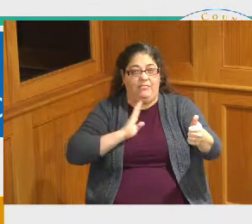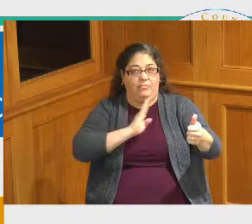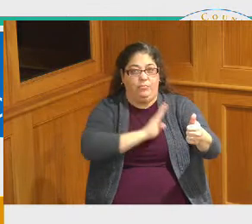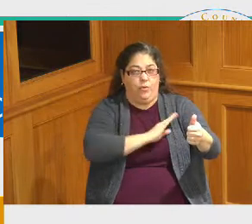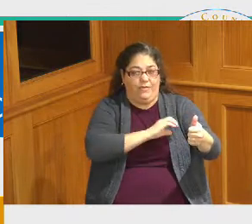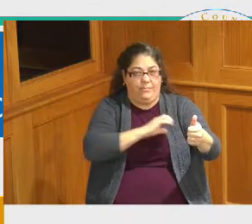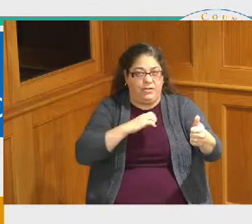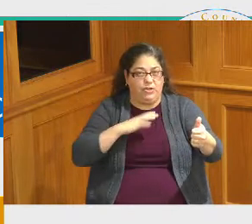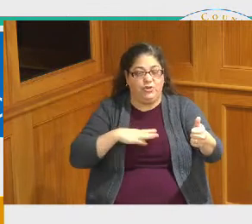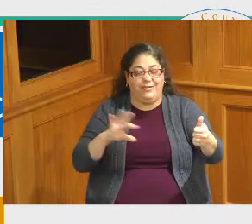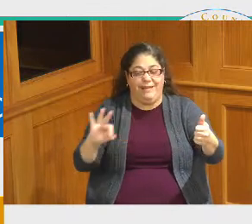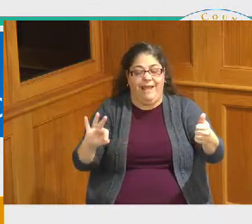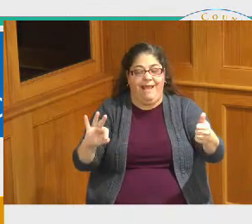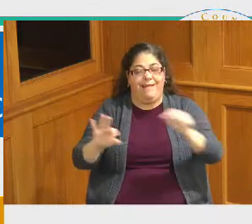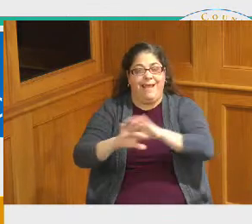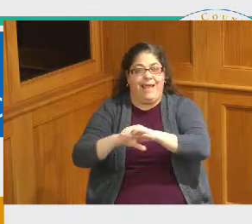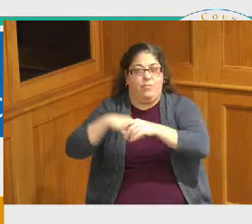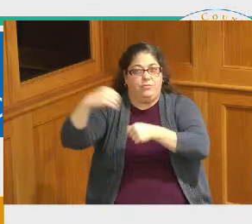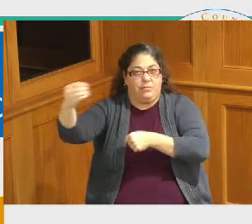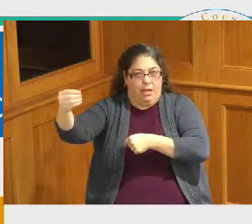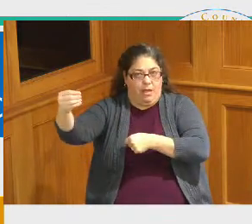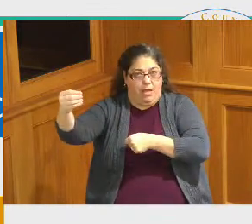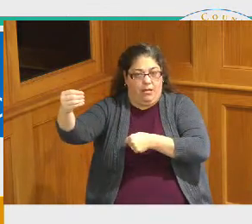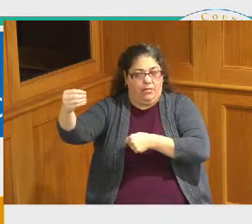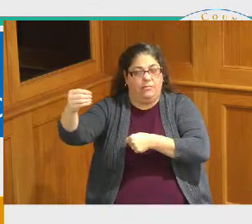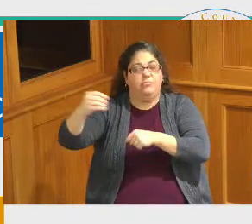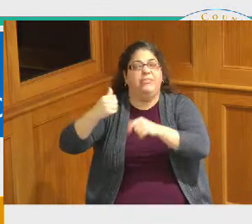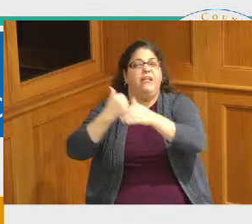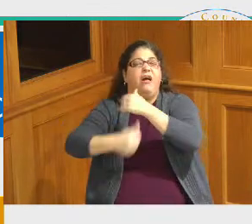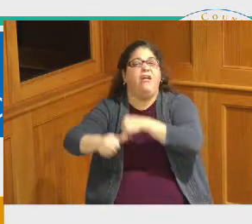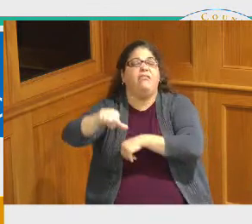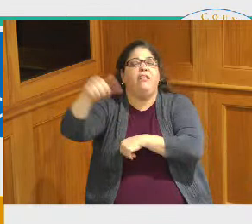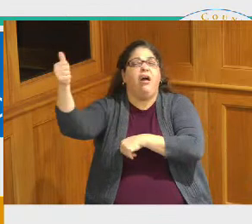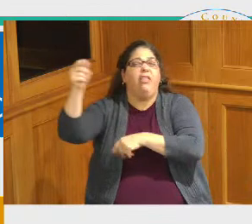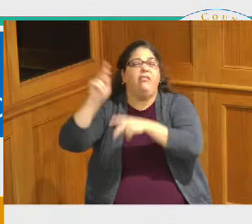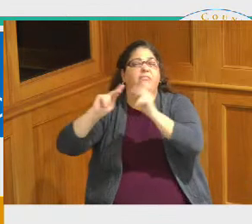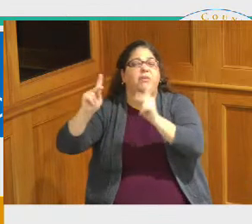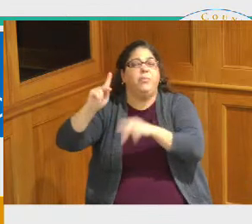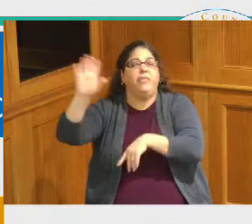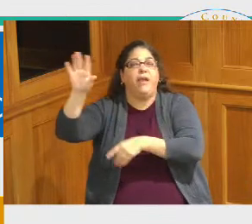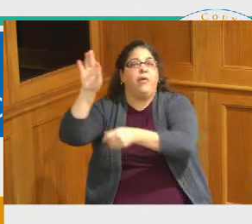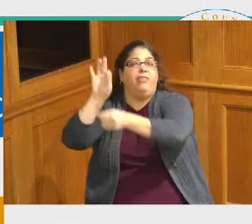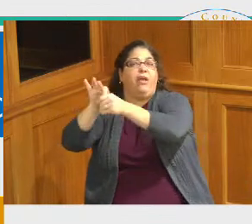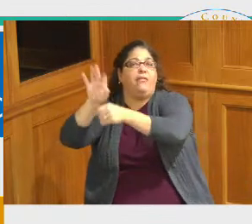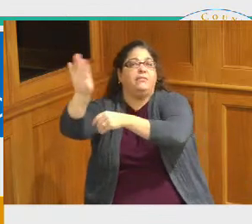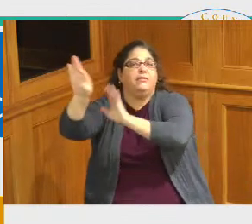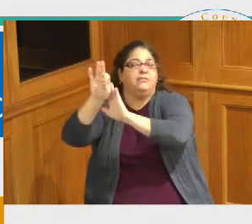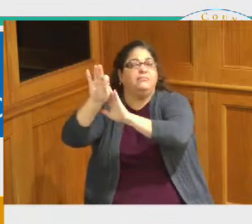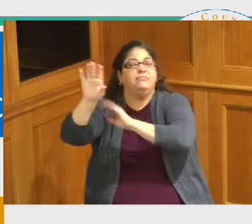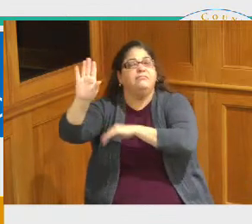are outside, but under various elected officials and boards and commissions. So